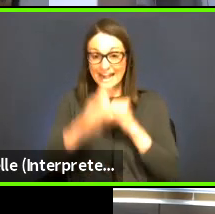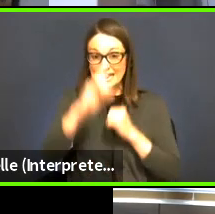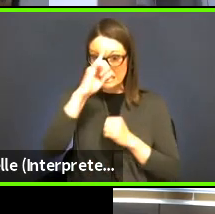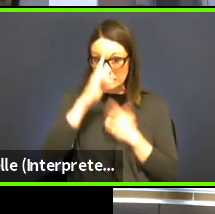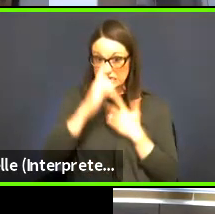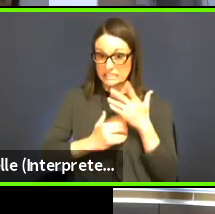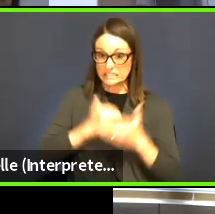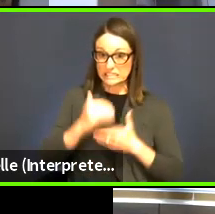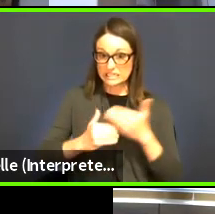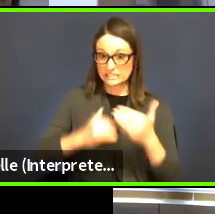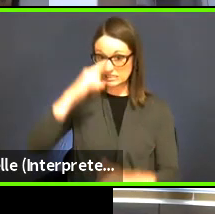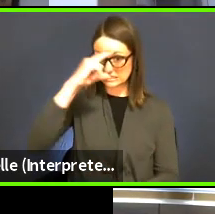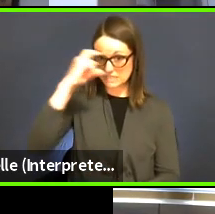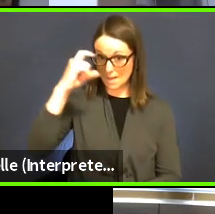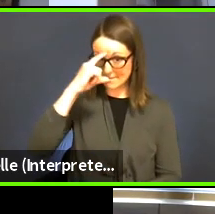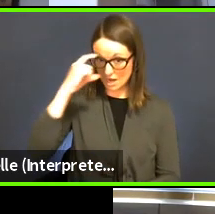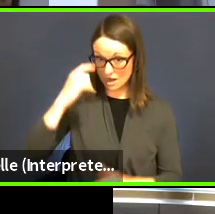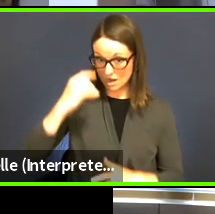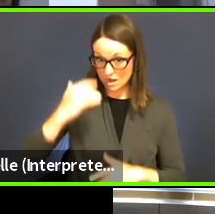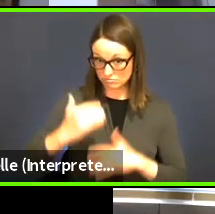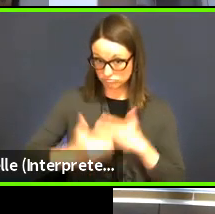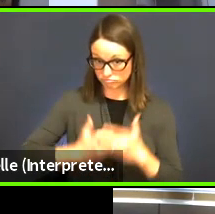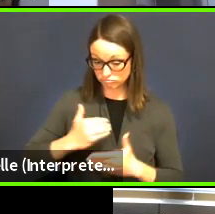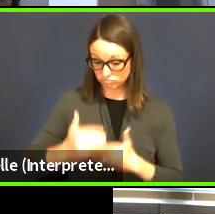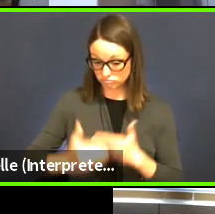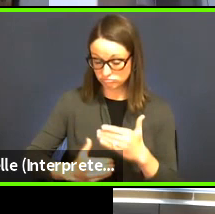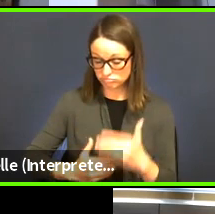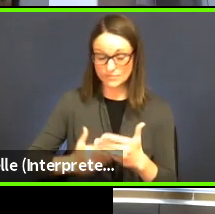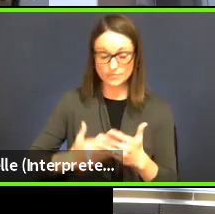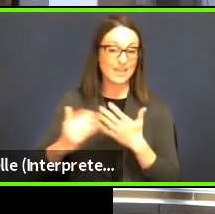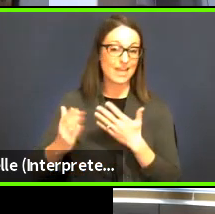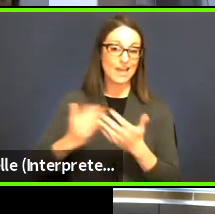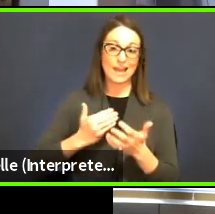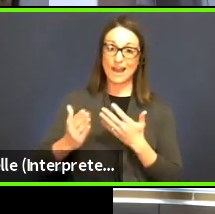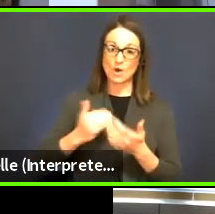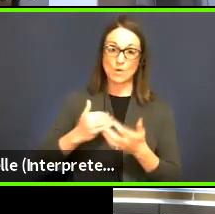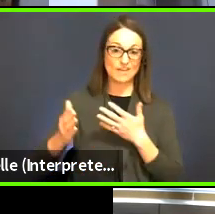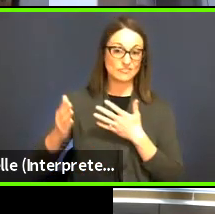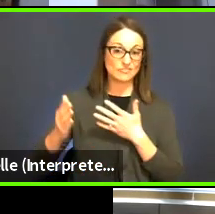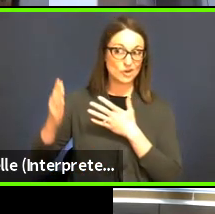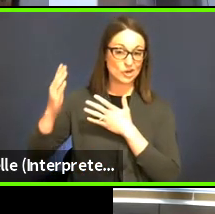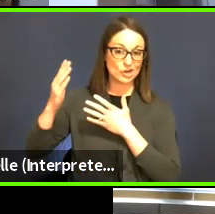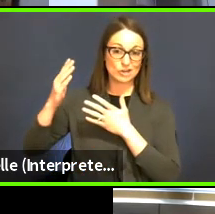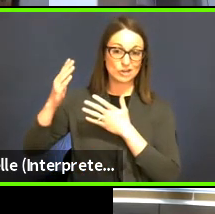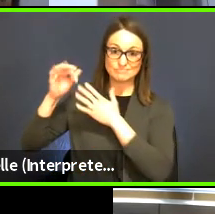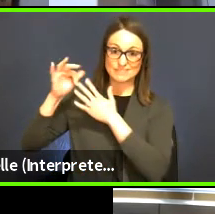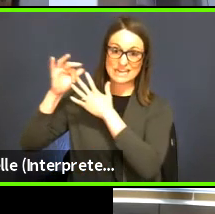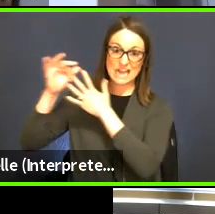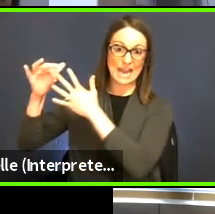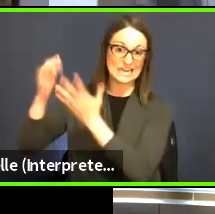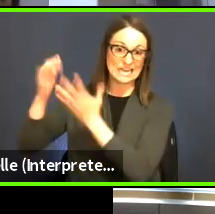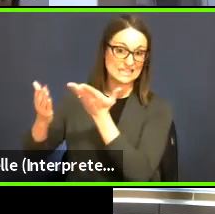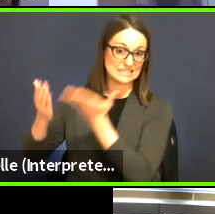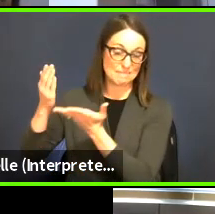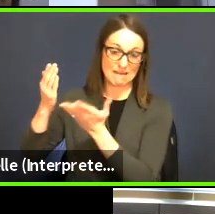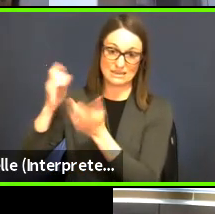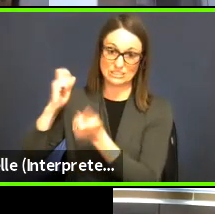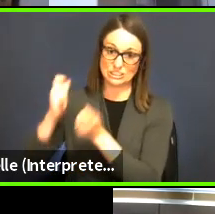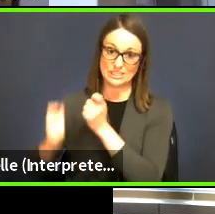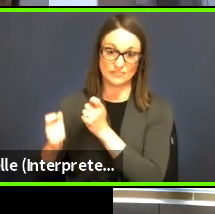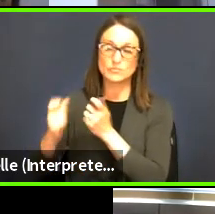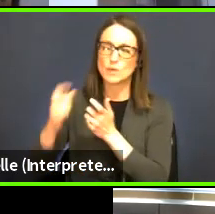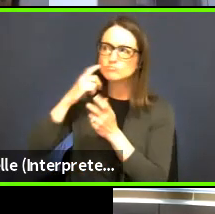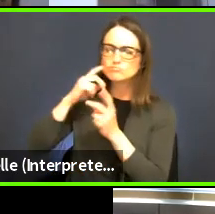goes along, however the guidance may shift, we're of course watching all of that